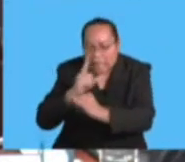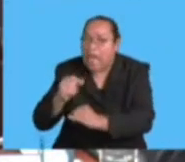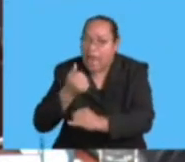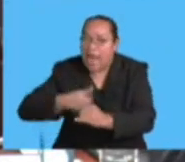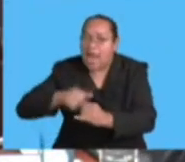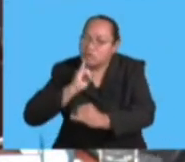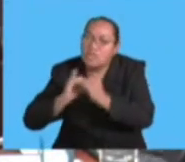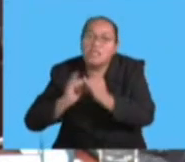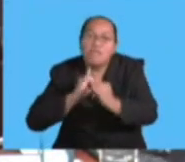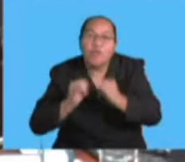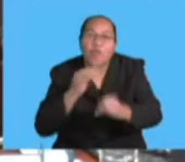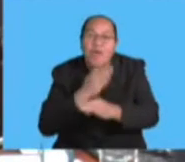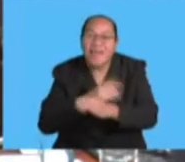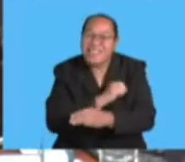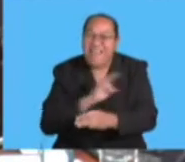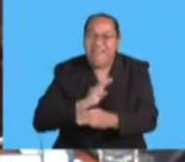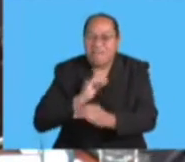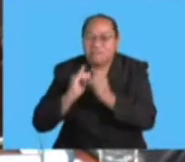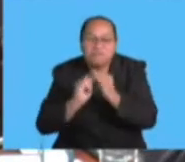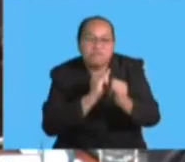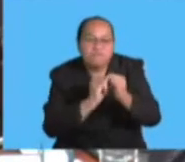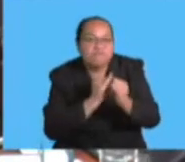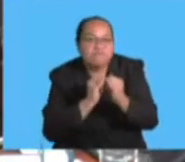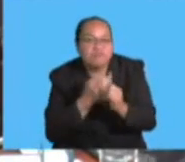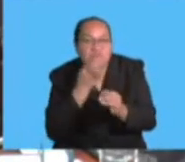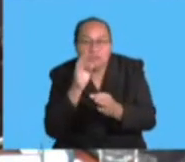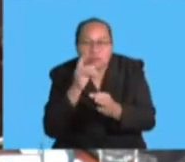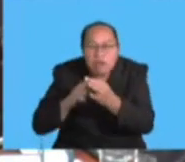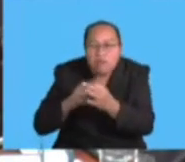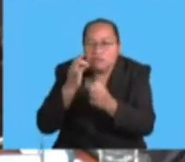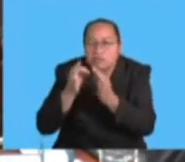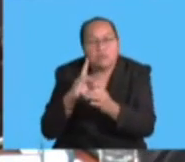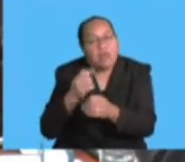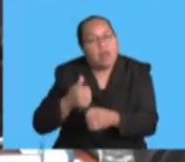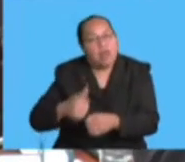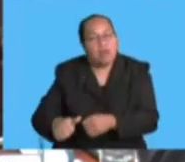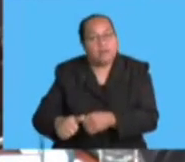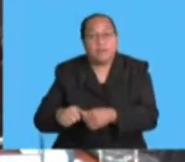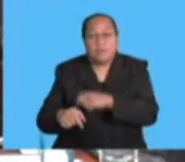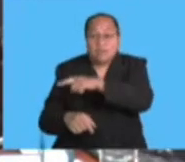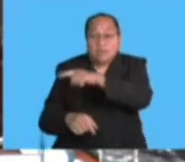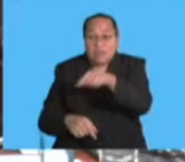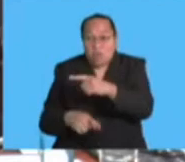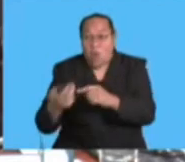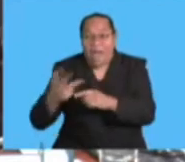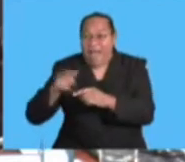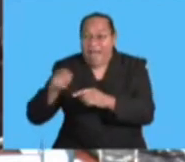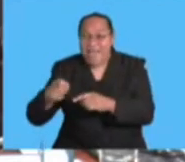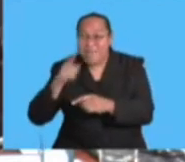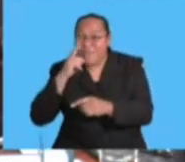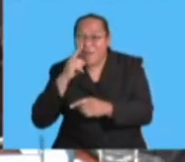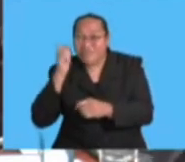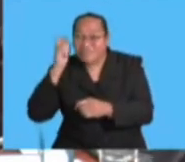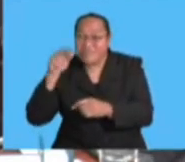workers and employers on a matter connected with employment. Mr. Speaker, said the employers are required to keep this workers' record and